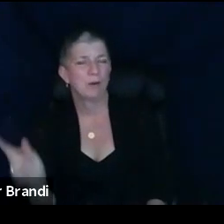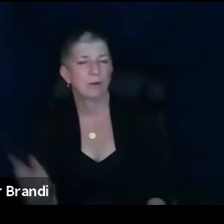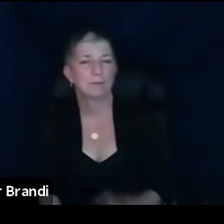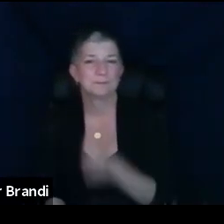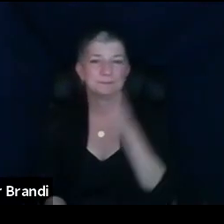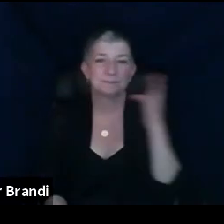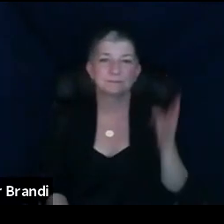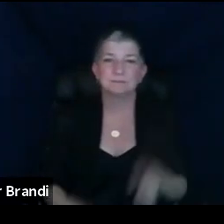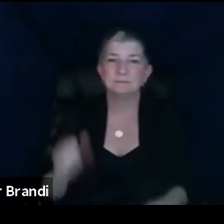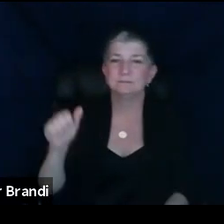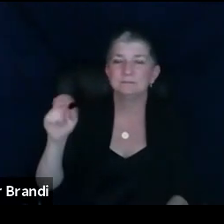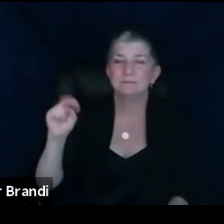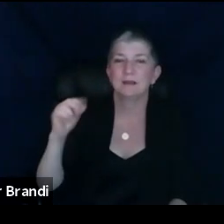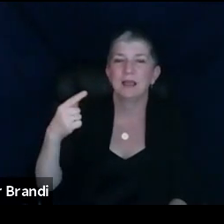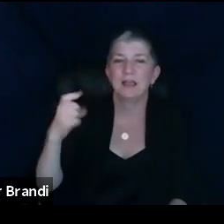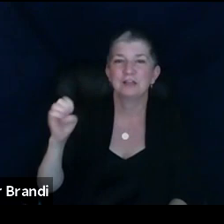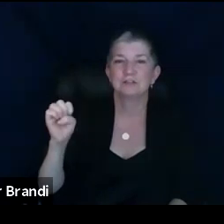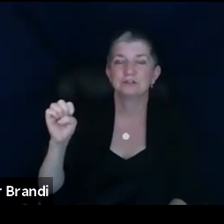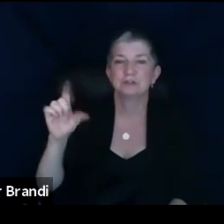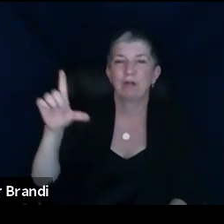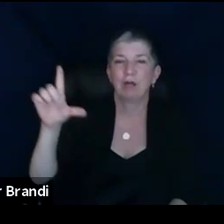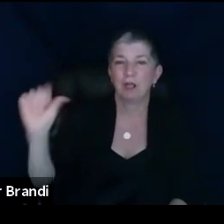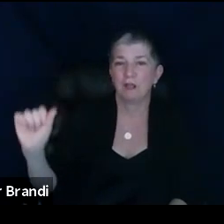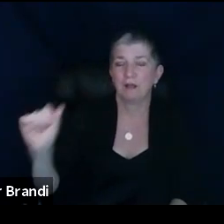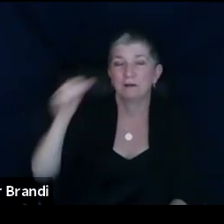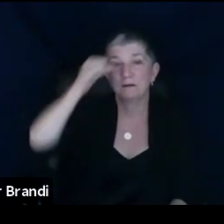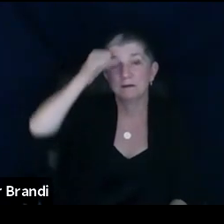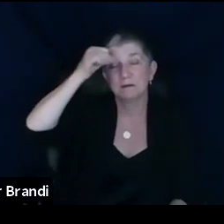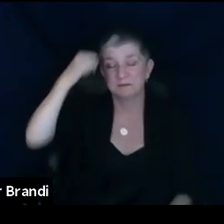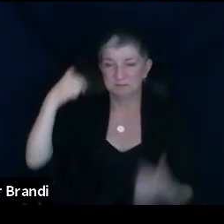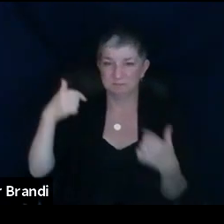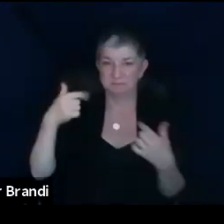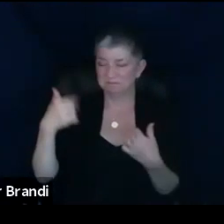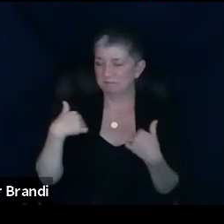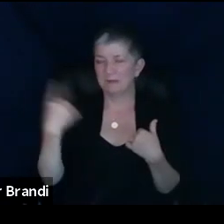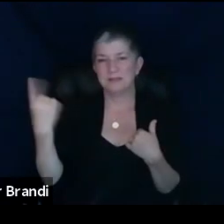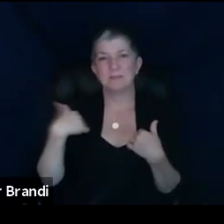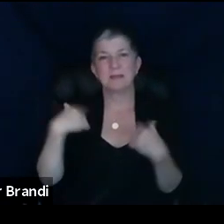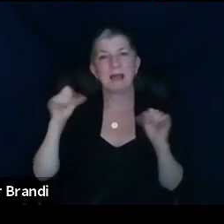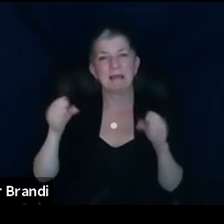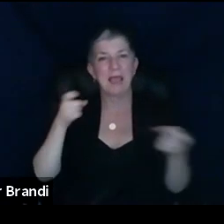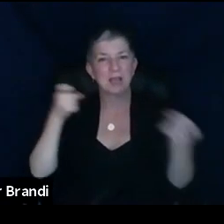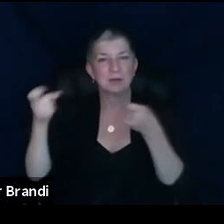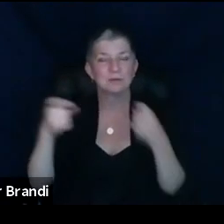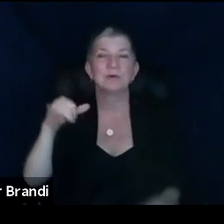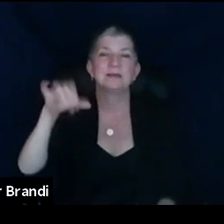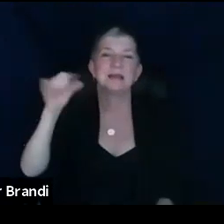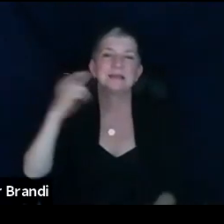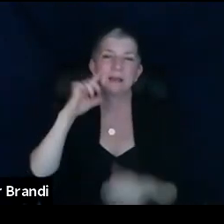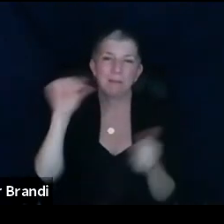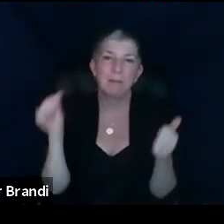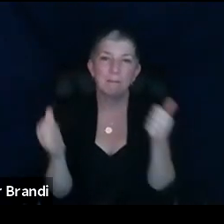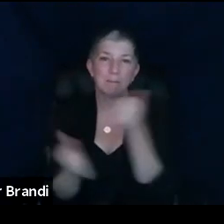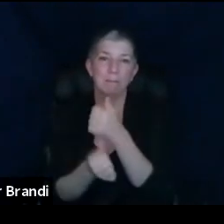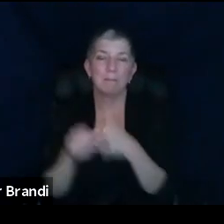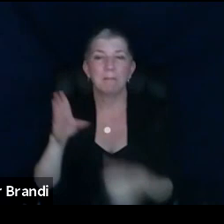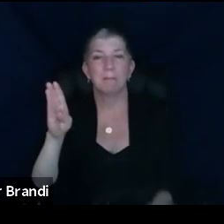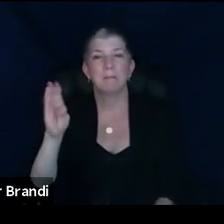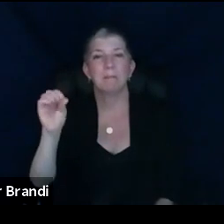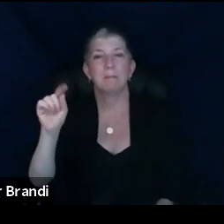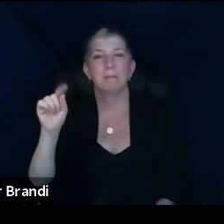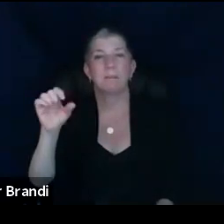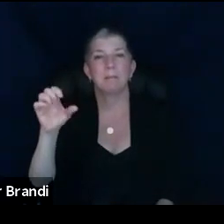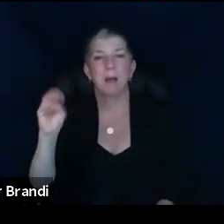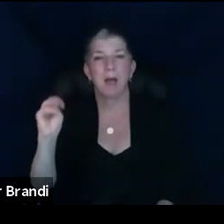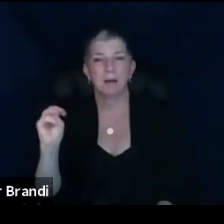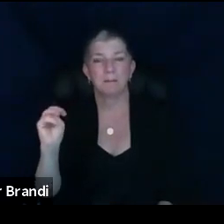I think it's something that I have control over. Yes, I'm the bottom, but I also say,